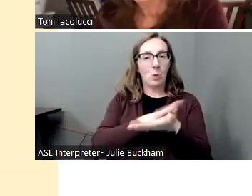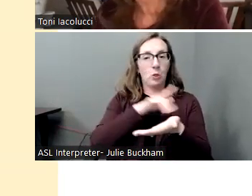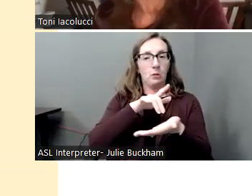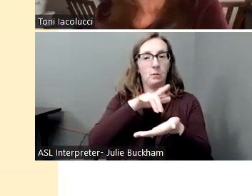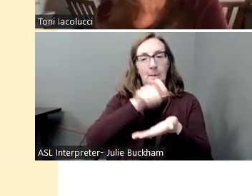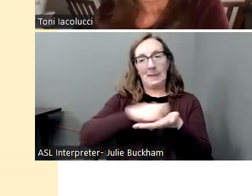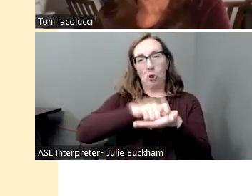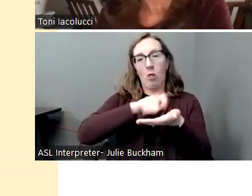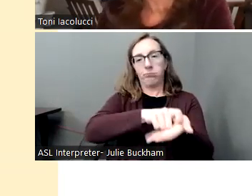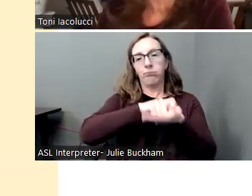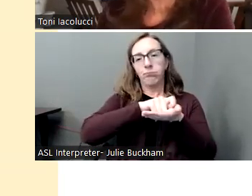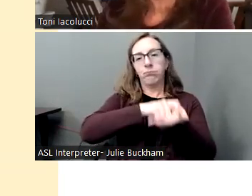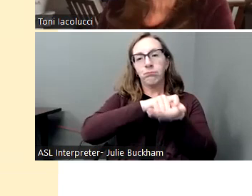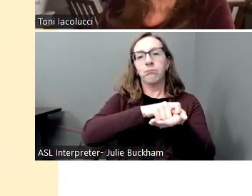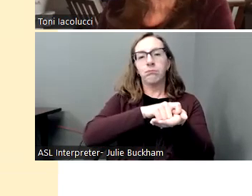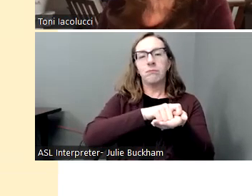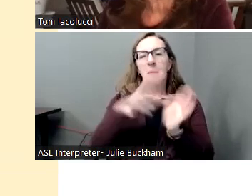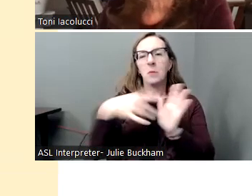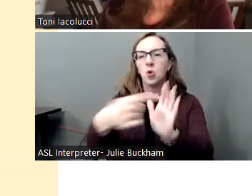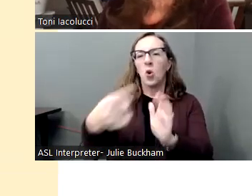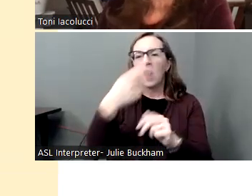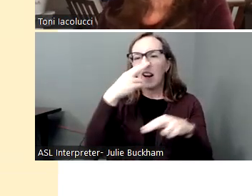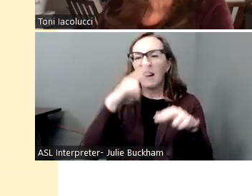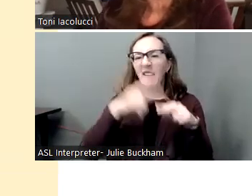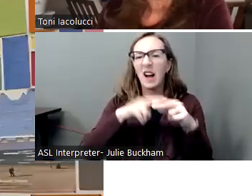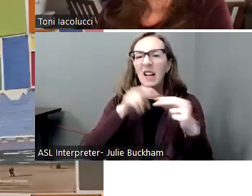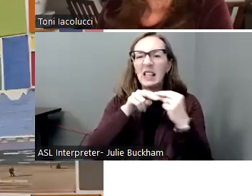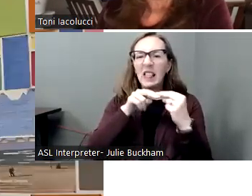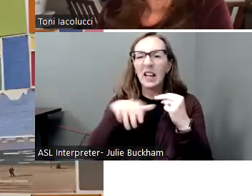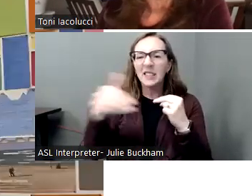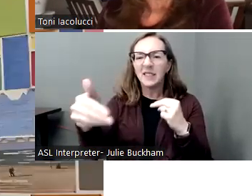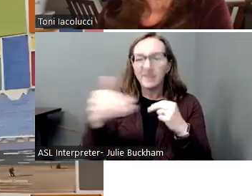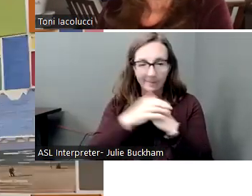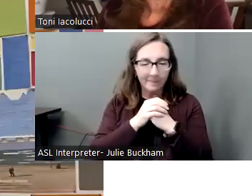share a kind of fun slide with you. Next slide, please.